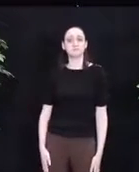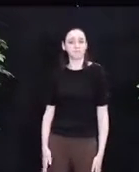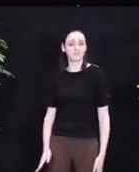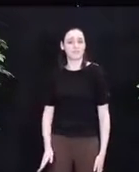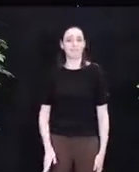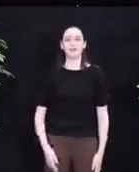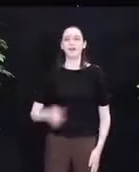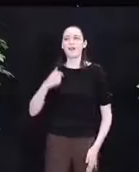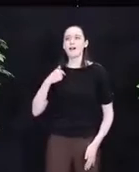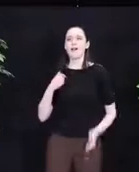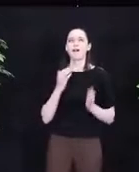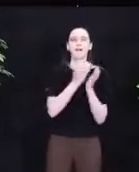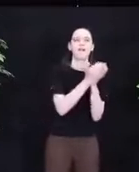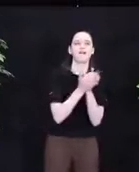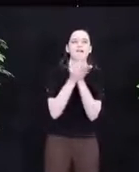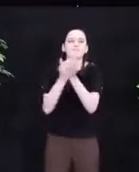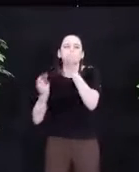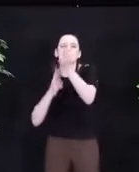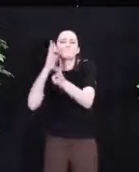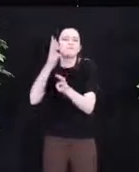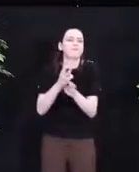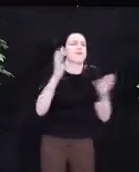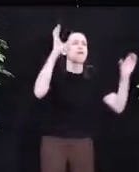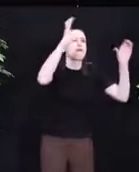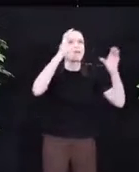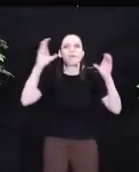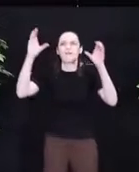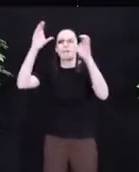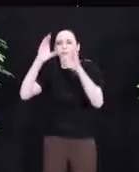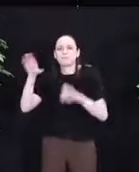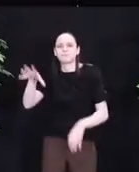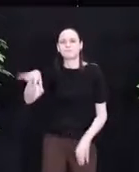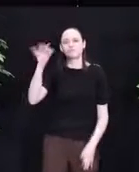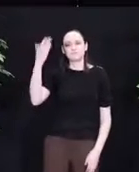I'll sail the world to find you.